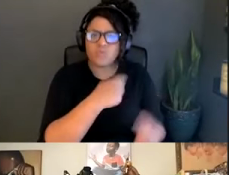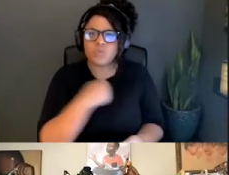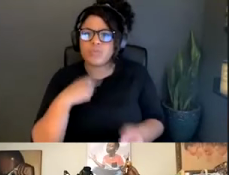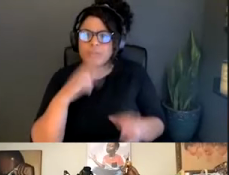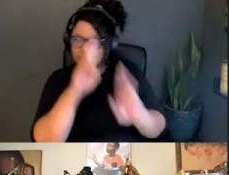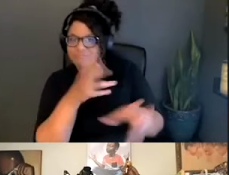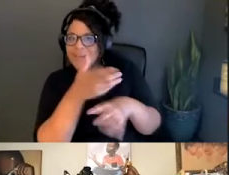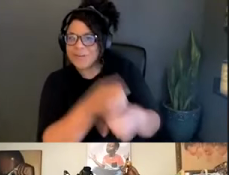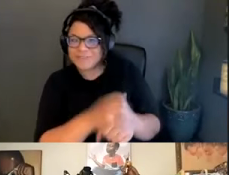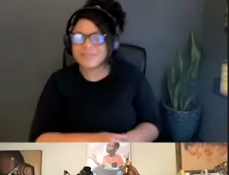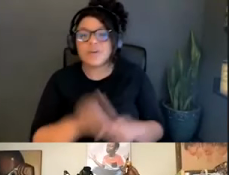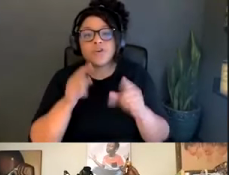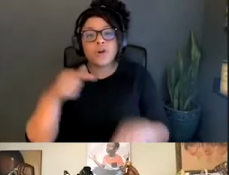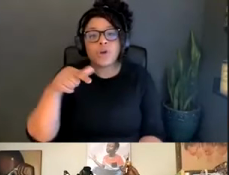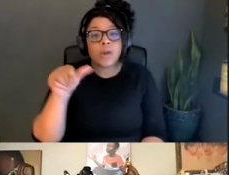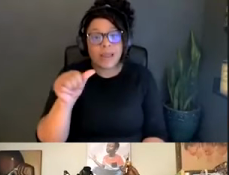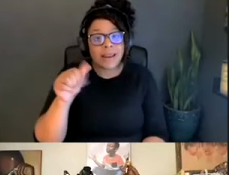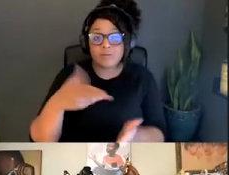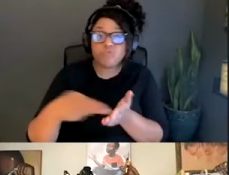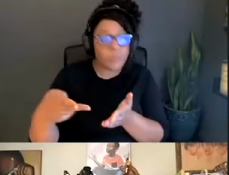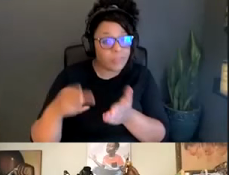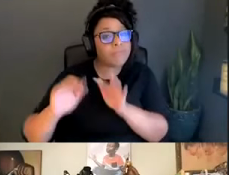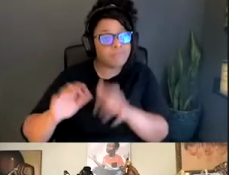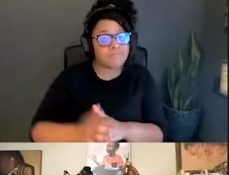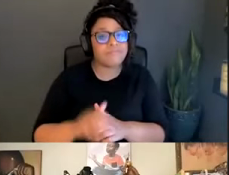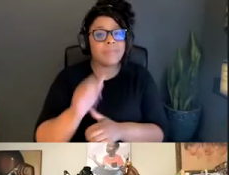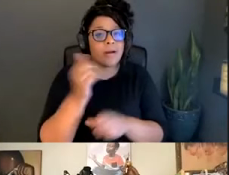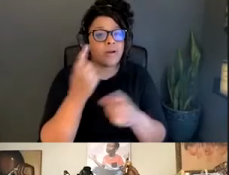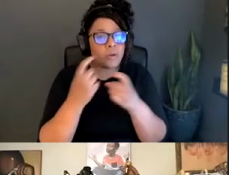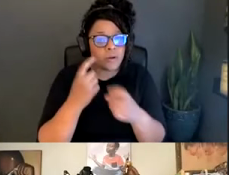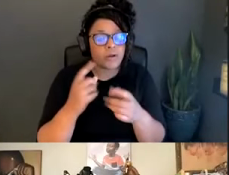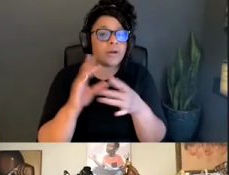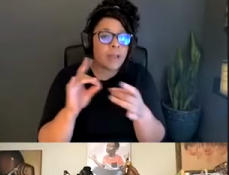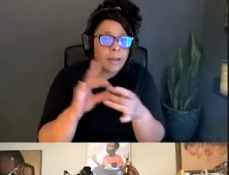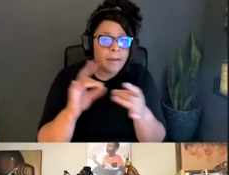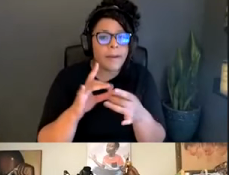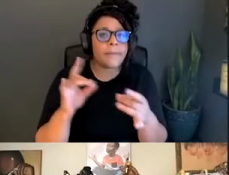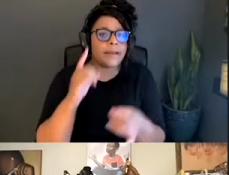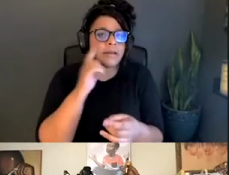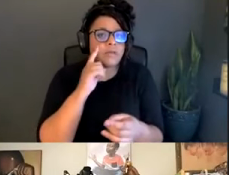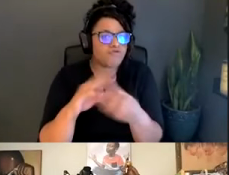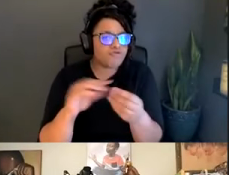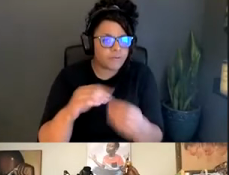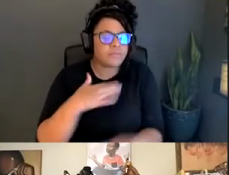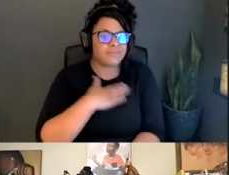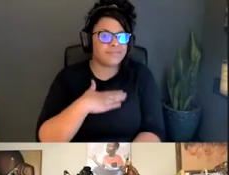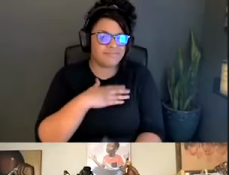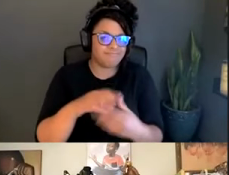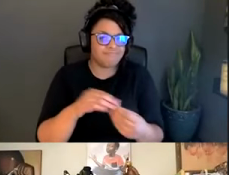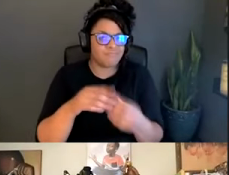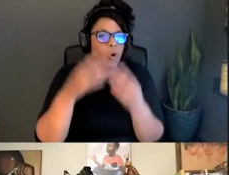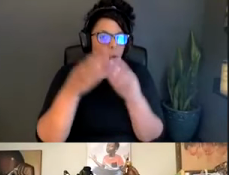the Q&A, please speak your truth. If you have questions or comments or things you wanna share, please share them openly with